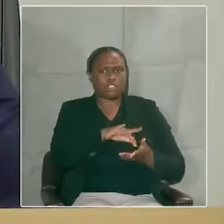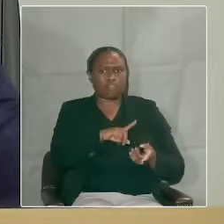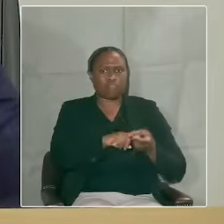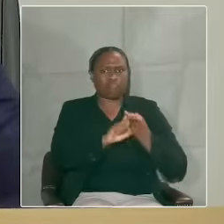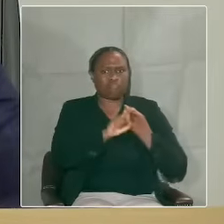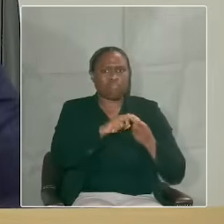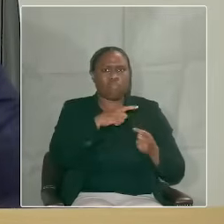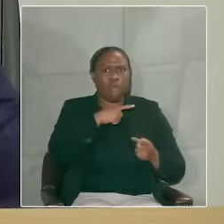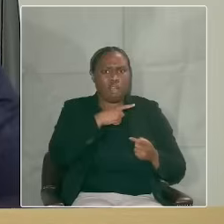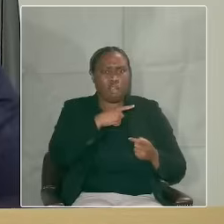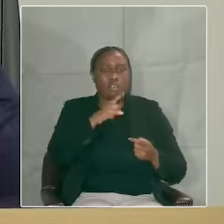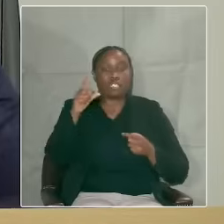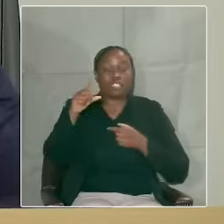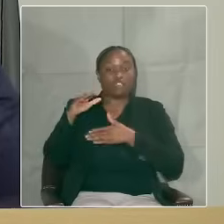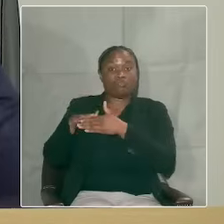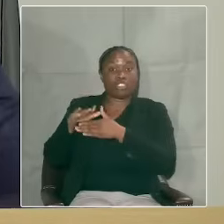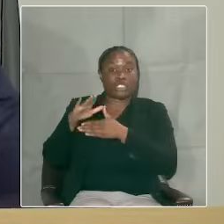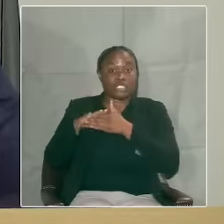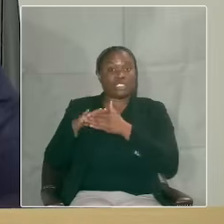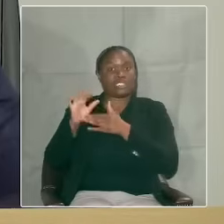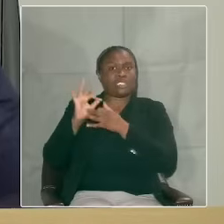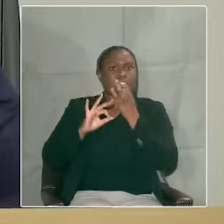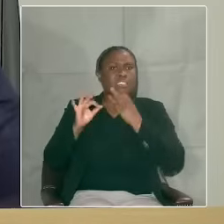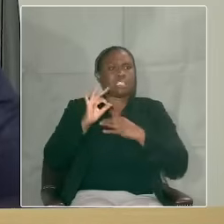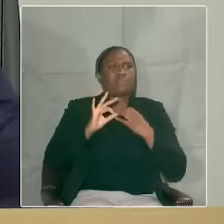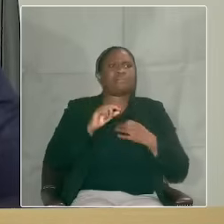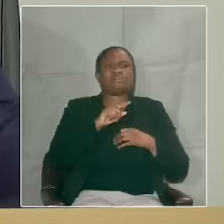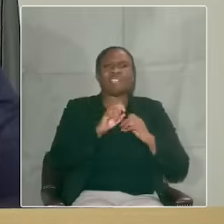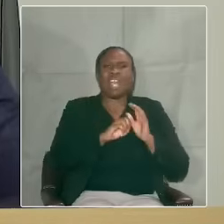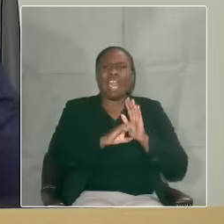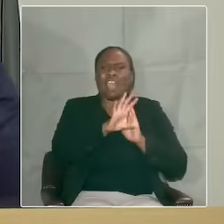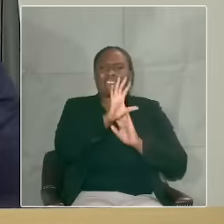the reasons that the advert are too